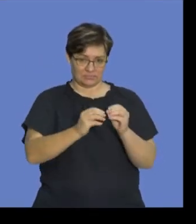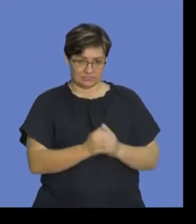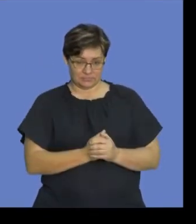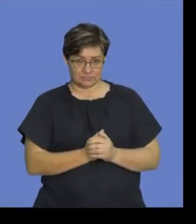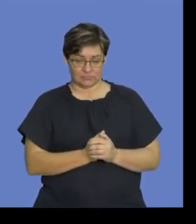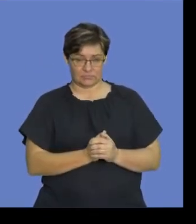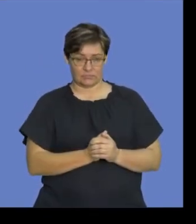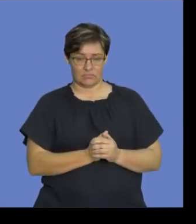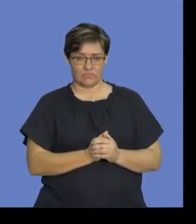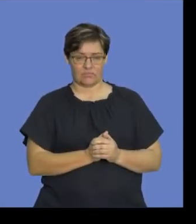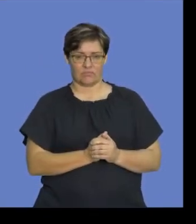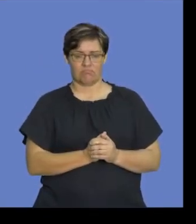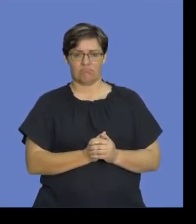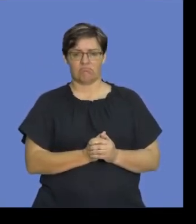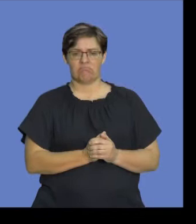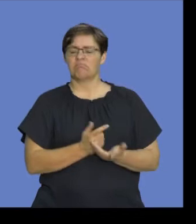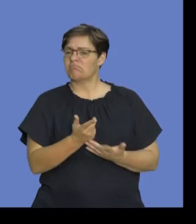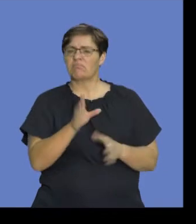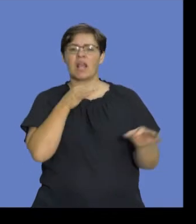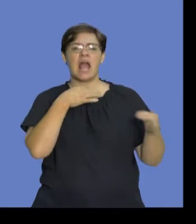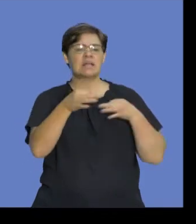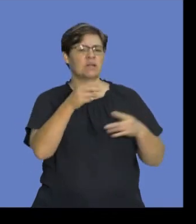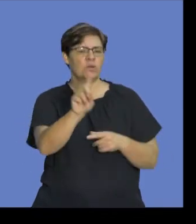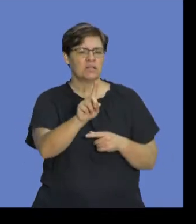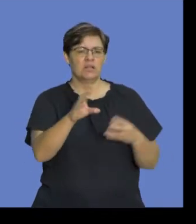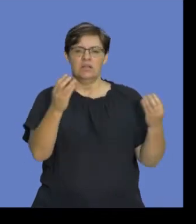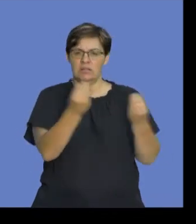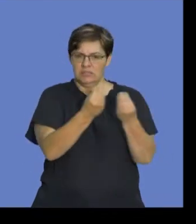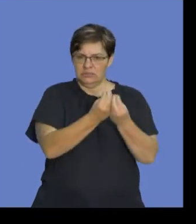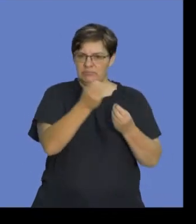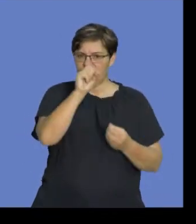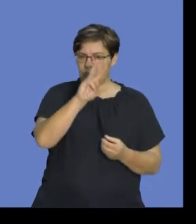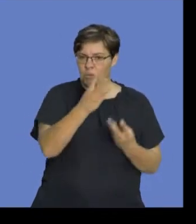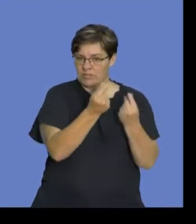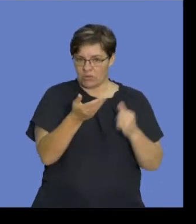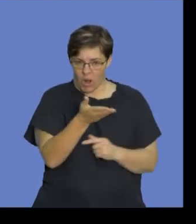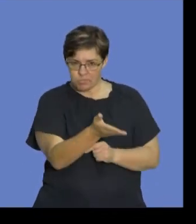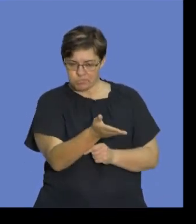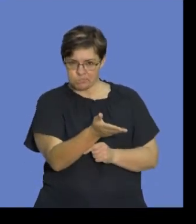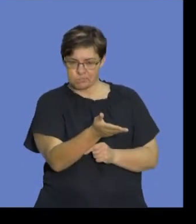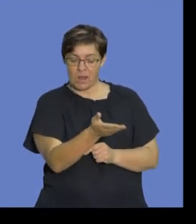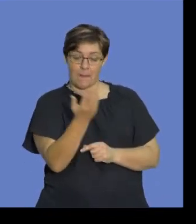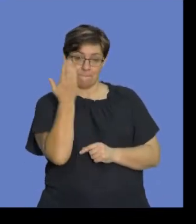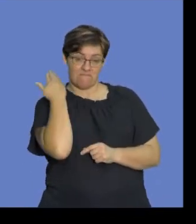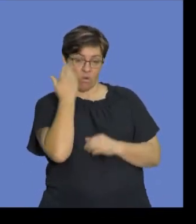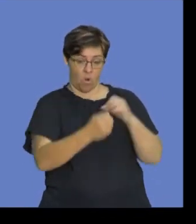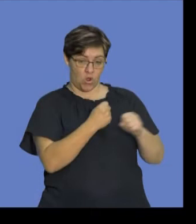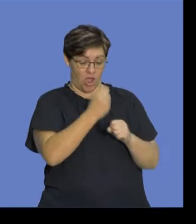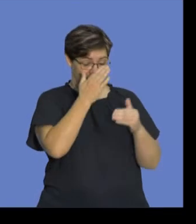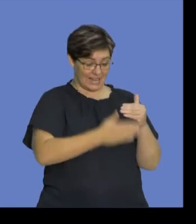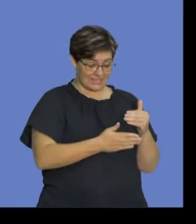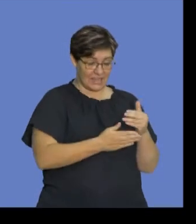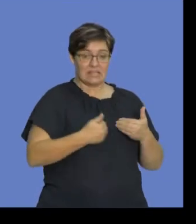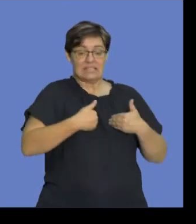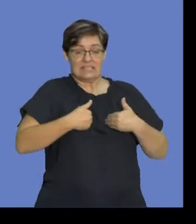So obviously this tells you the explanation is stock of raw materials on hand at the end of the previous year,